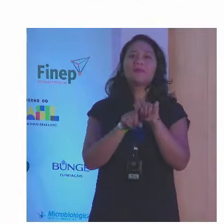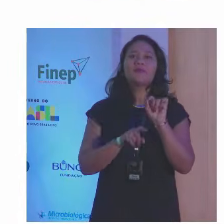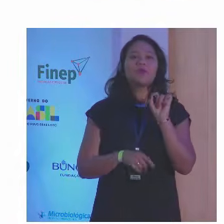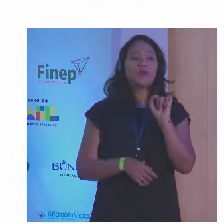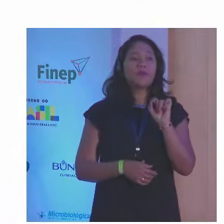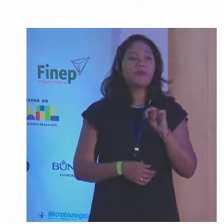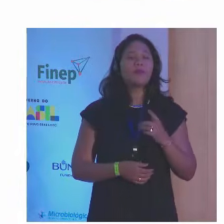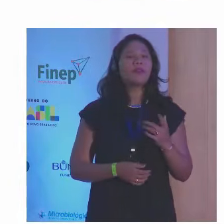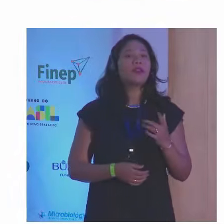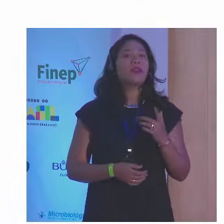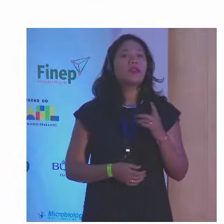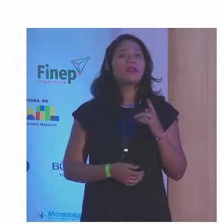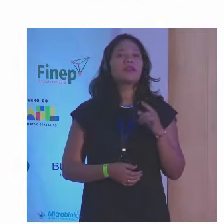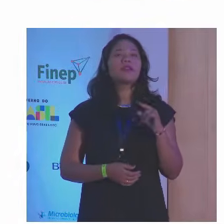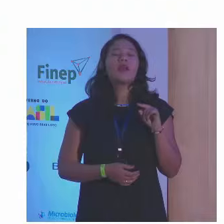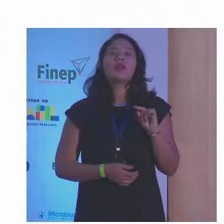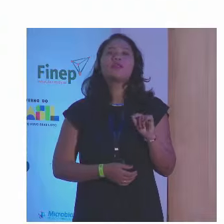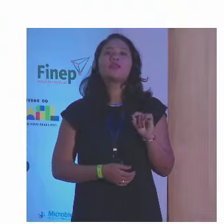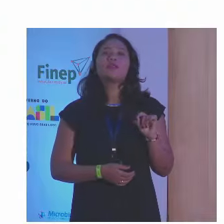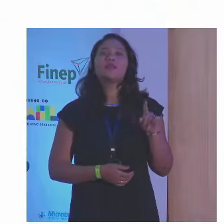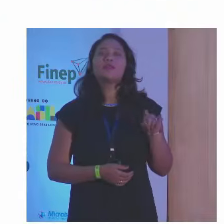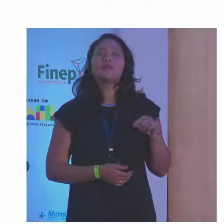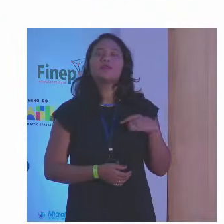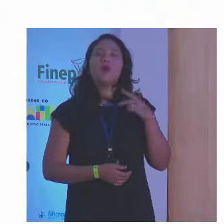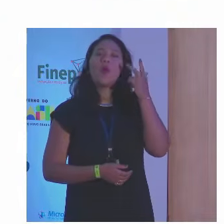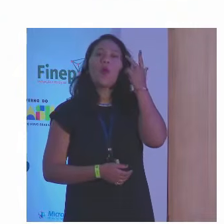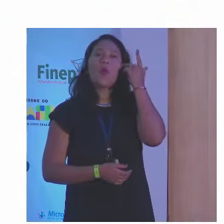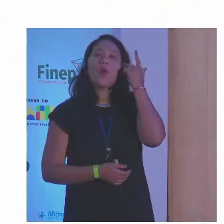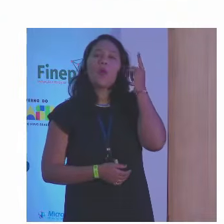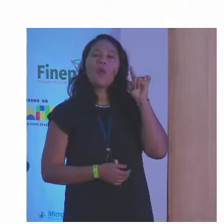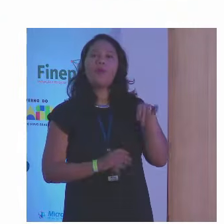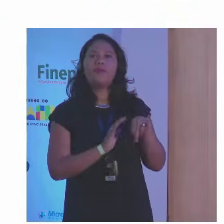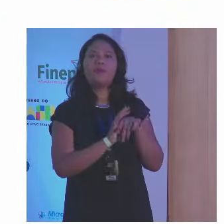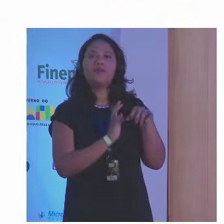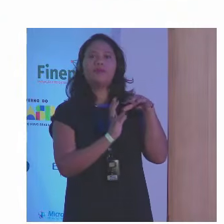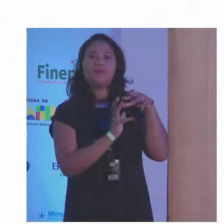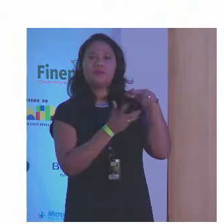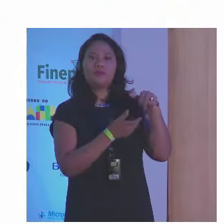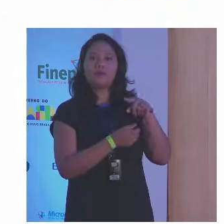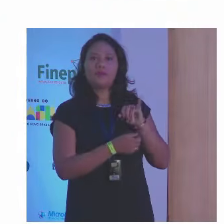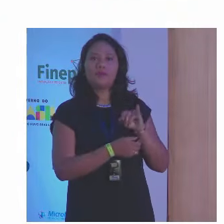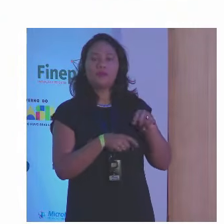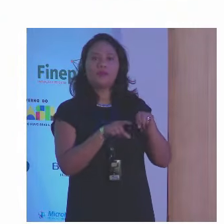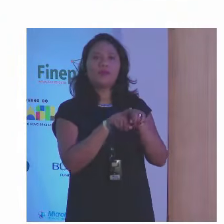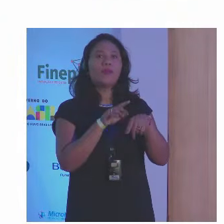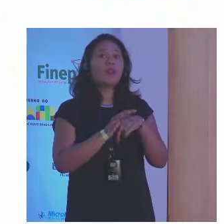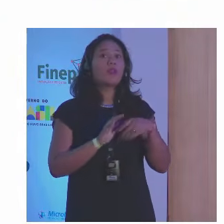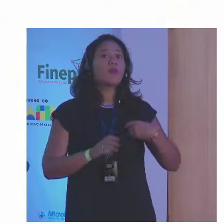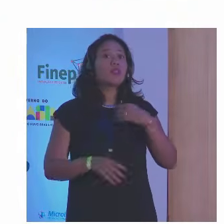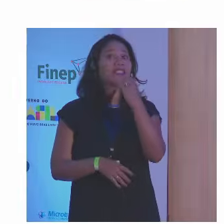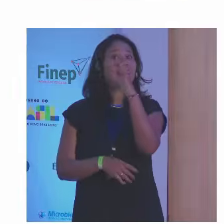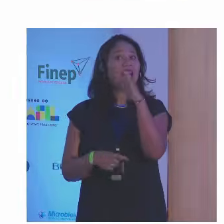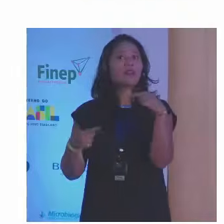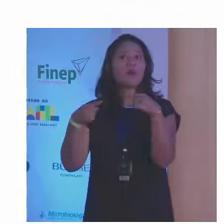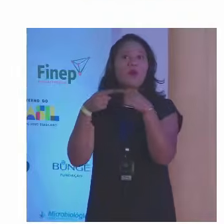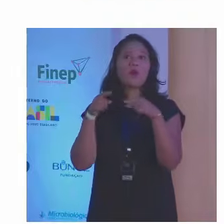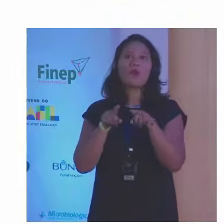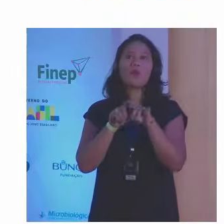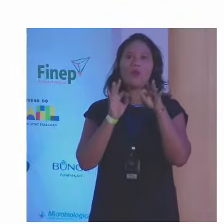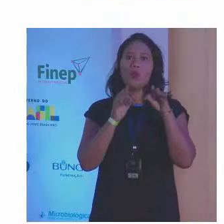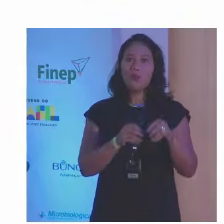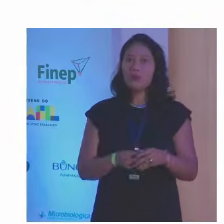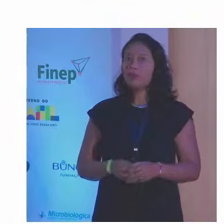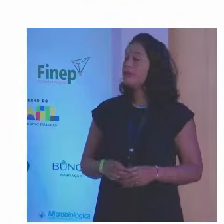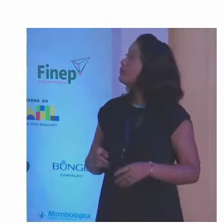where this is common good, common science, common methods, and it has been at the start of it. And now when you look at what